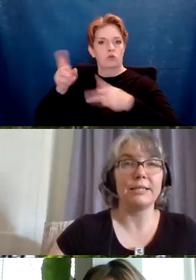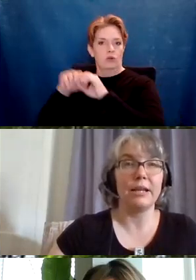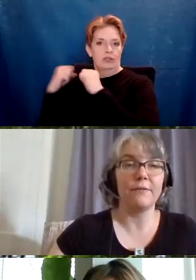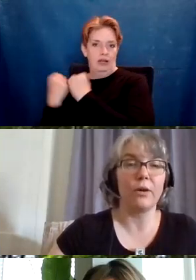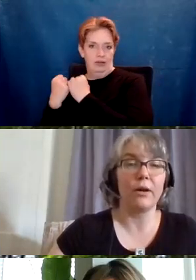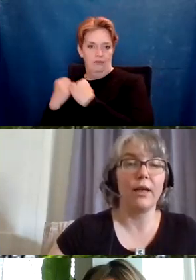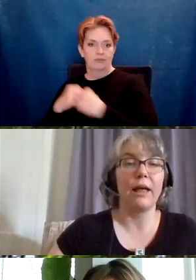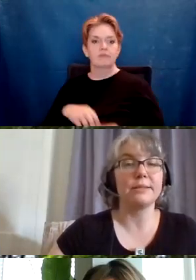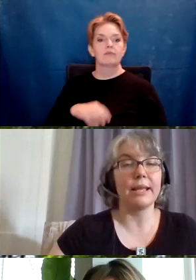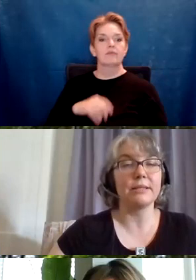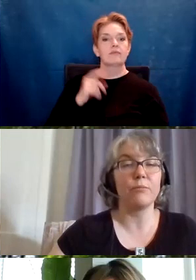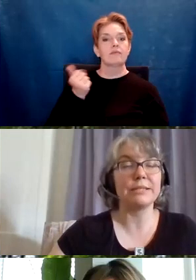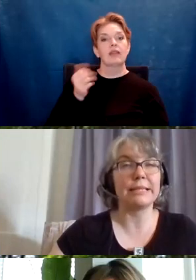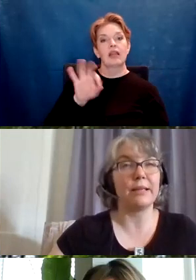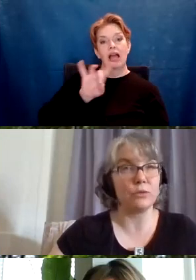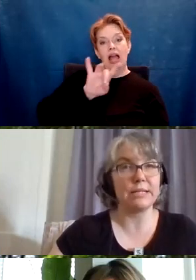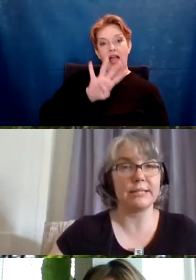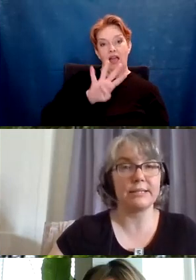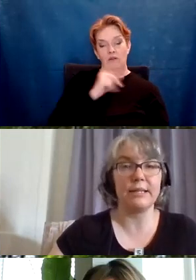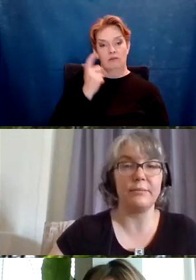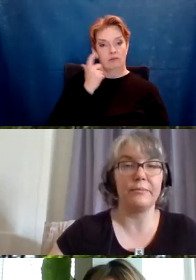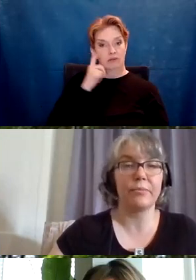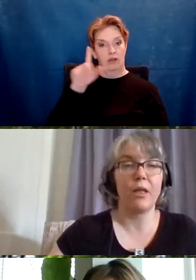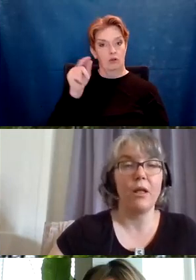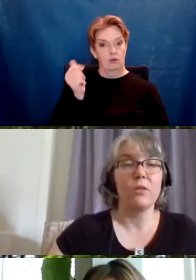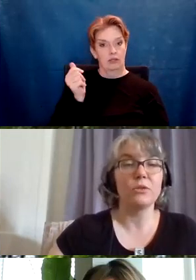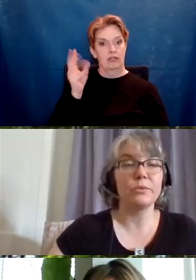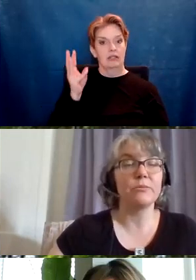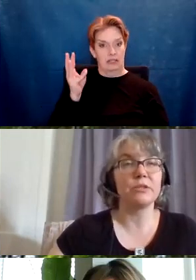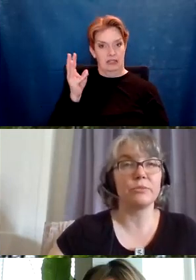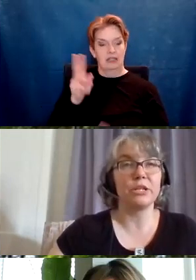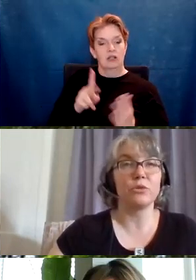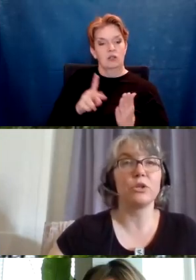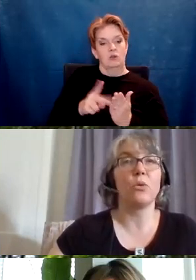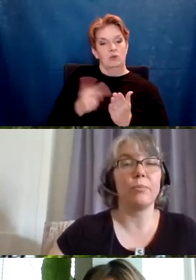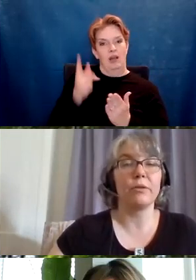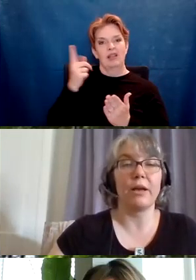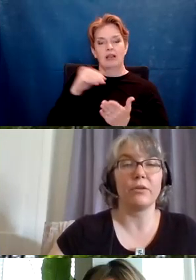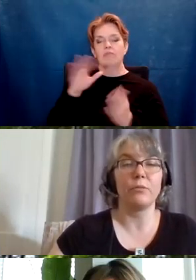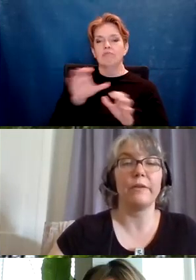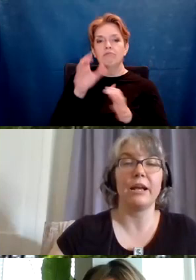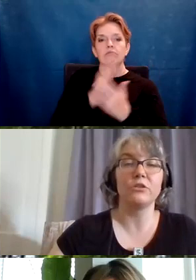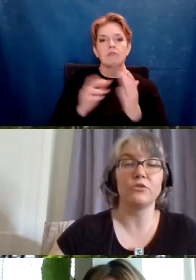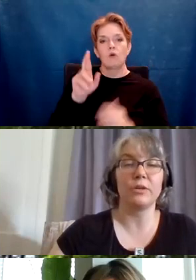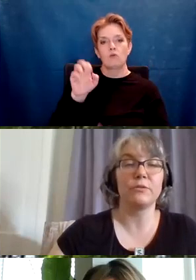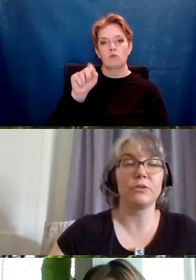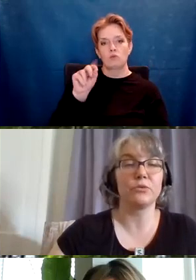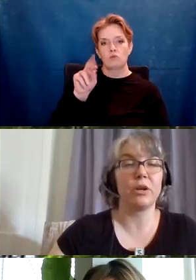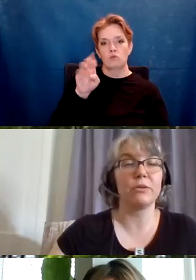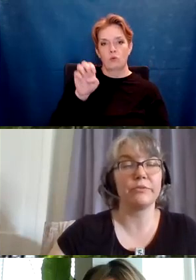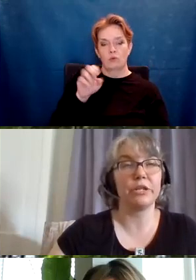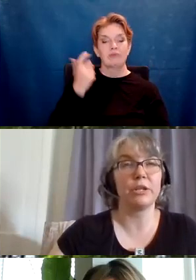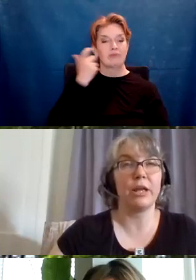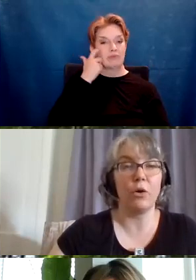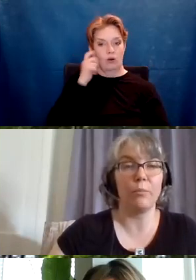in 1984 and the second time recently in 2016. The most recent restoration was a cooperative effort with the National Trust for